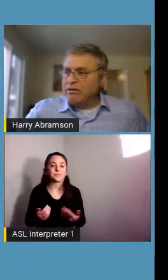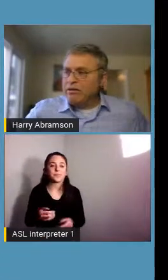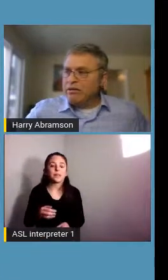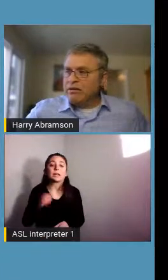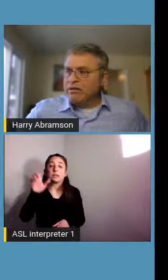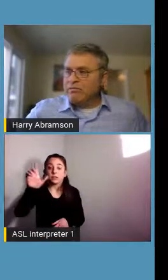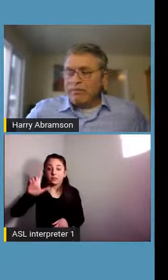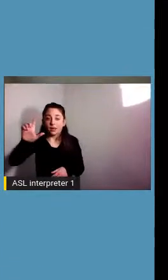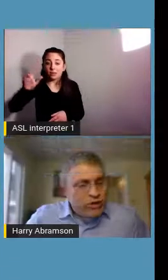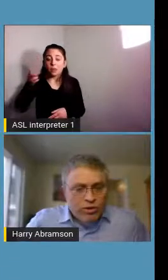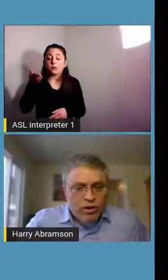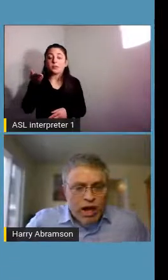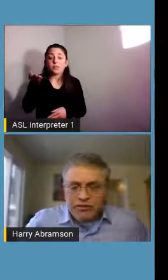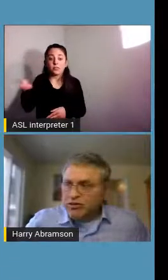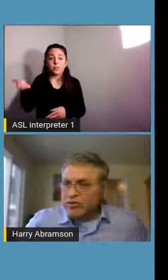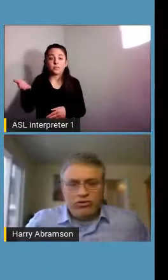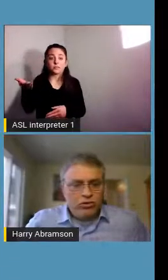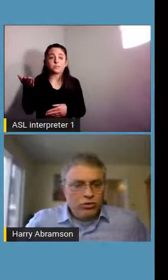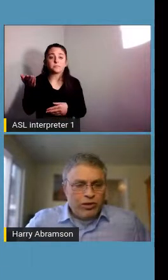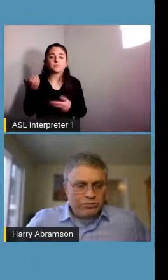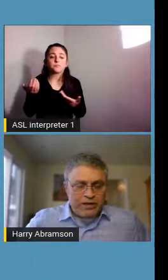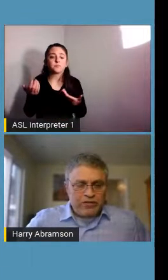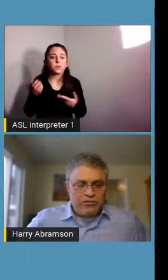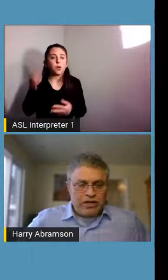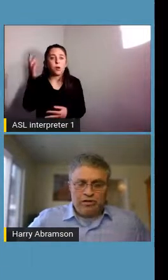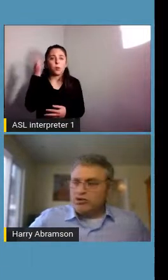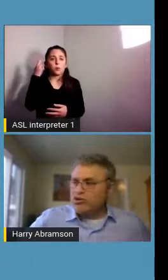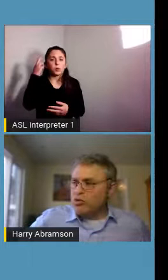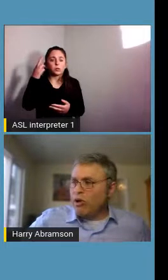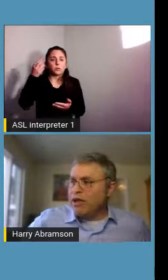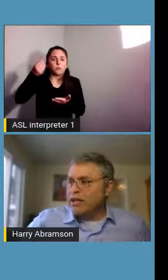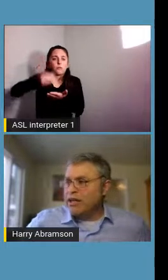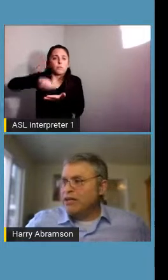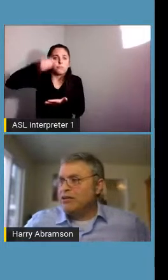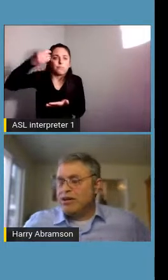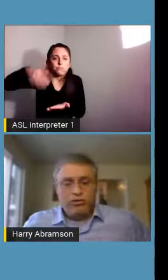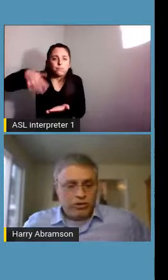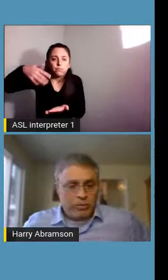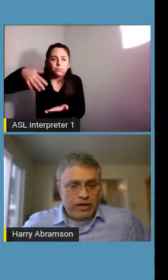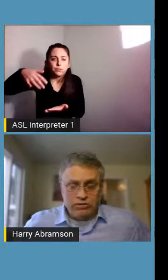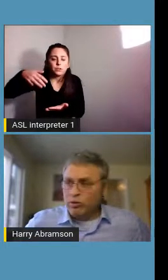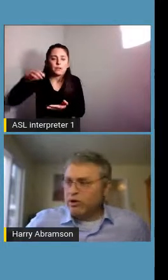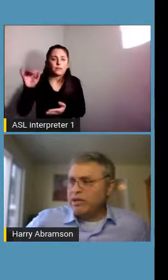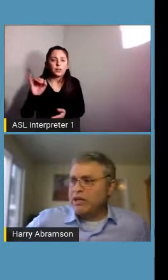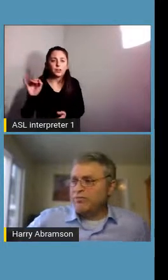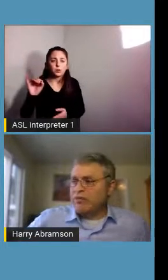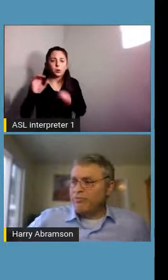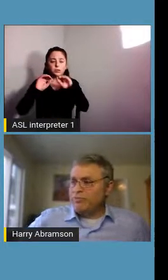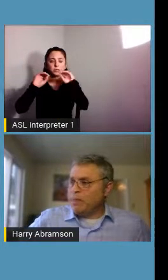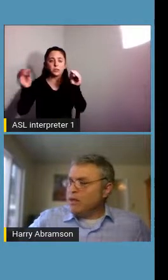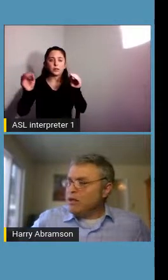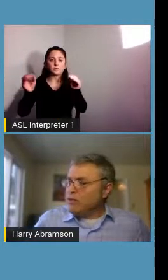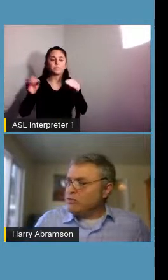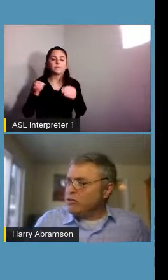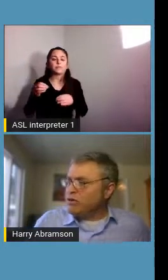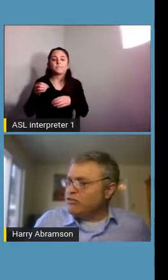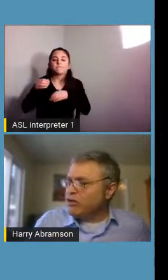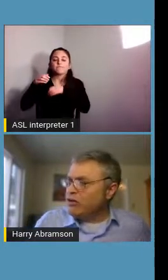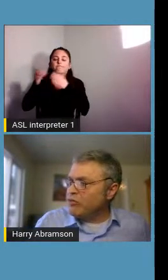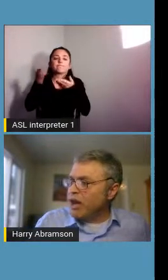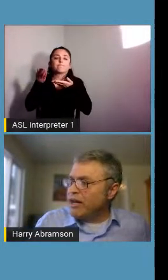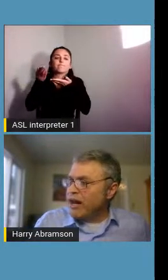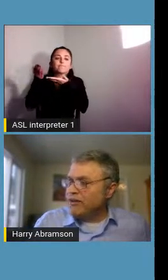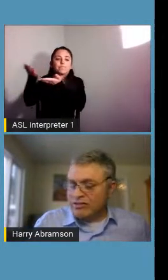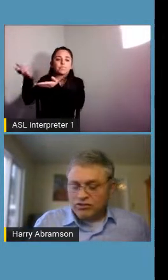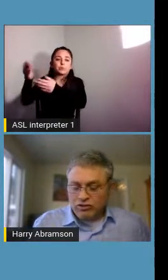and they basically realized it was too expensive to even insure it, and it needed to go someplace where it could be kept safe. You can see it